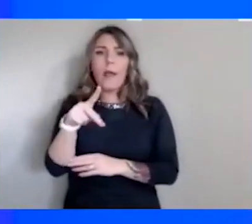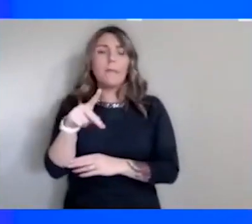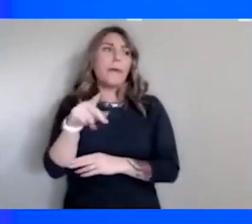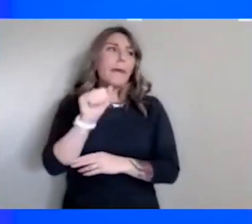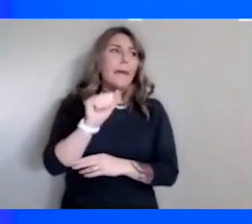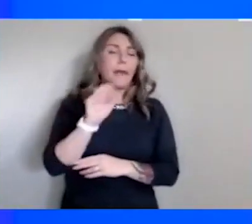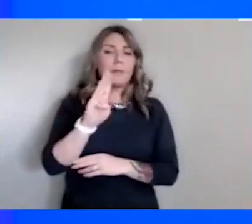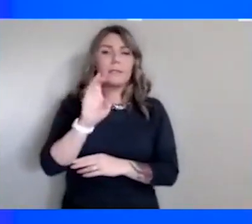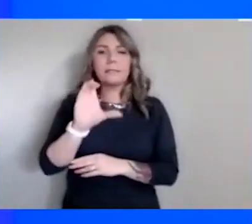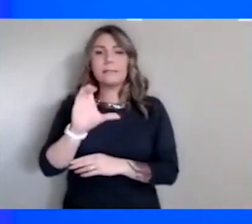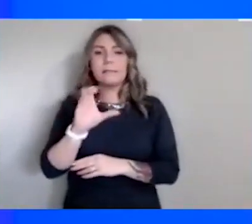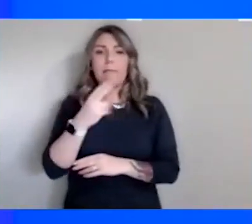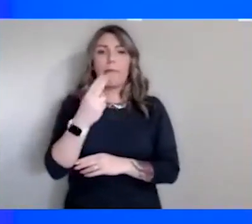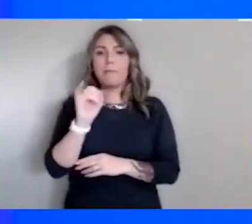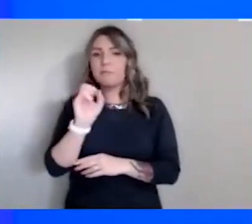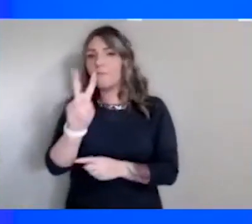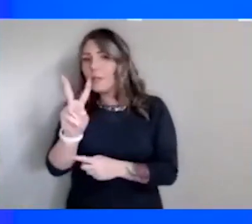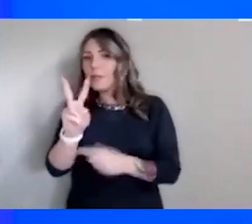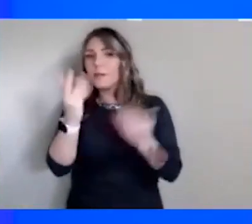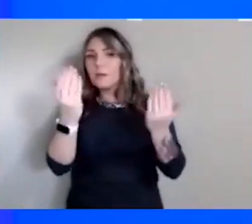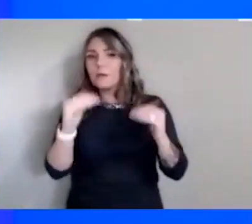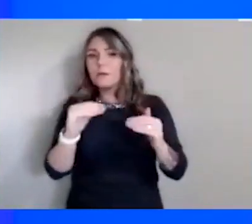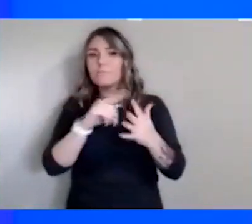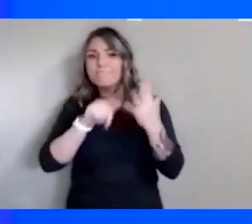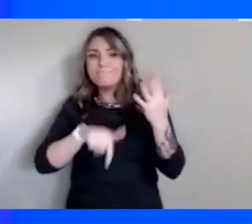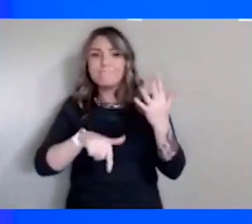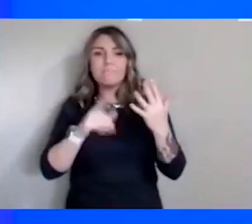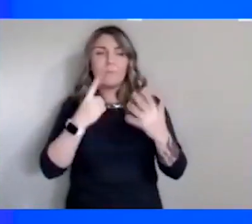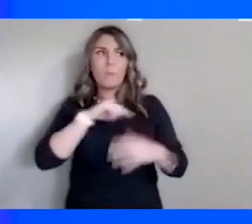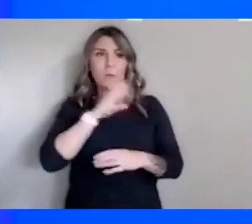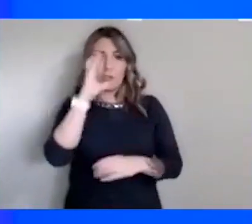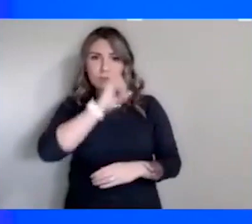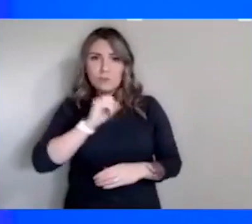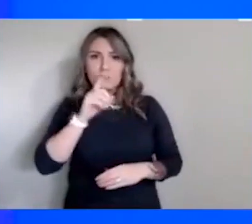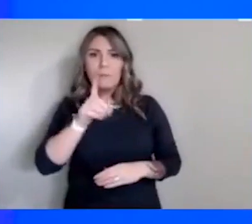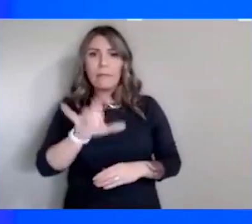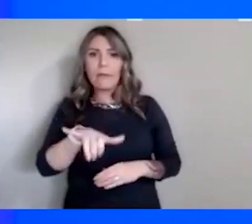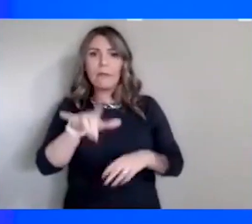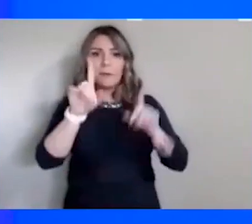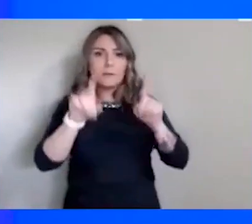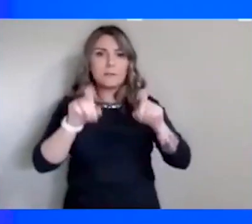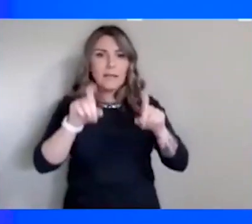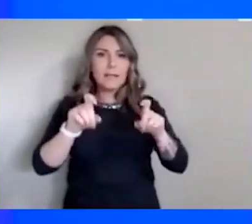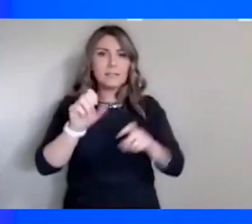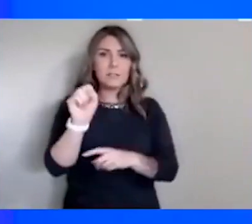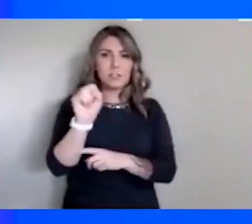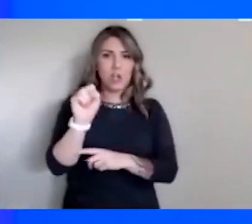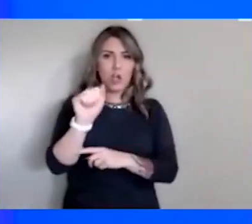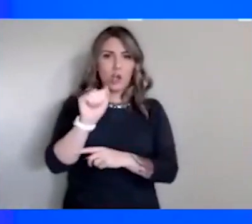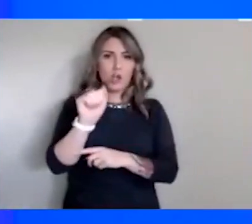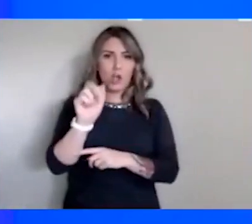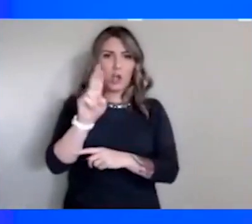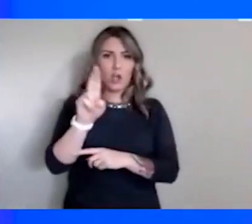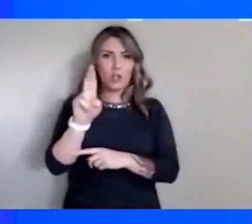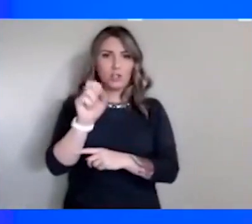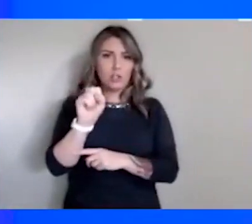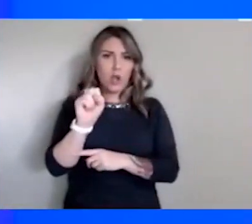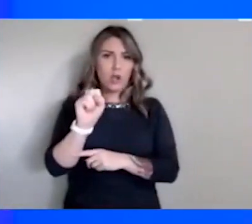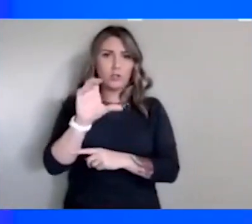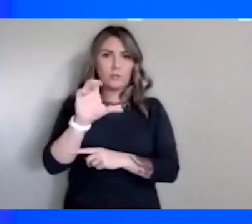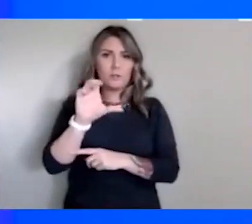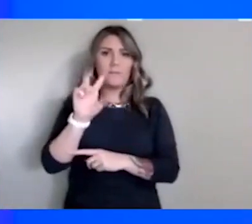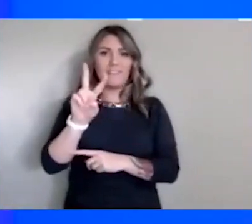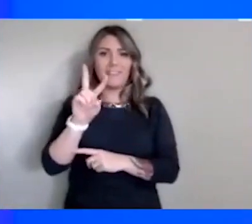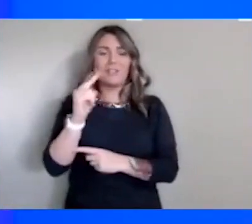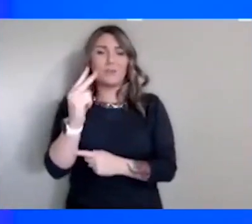that. I think we are assuming right now that test that you're talking about is a SARS-CoV-2 antibody test. The question is